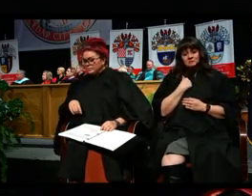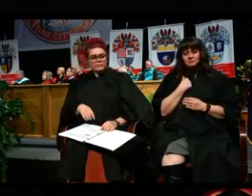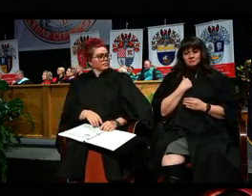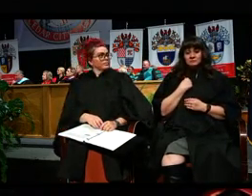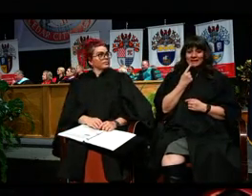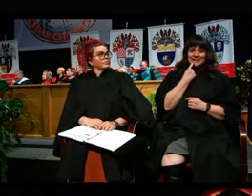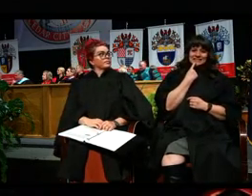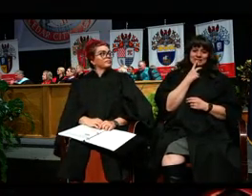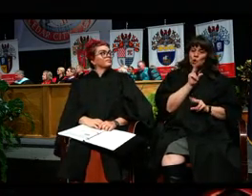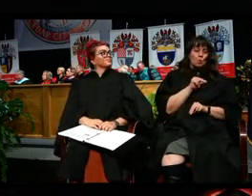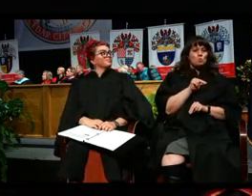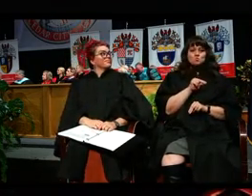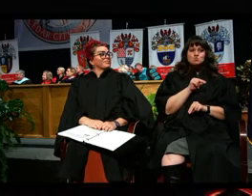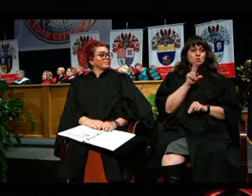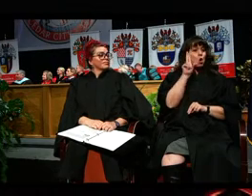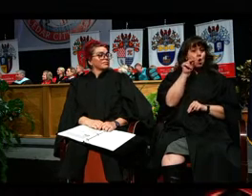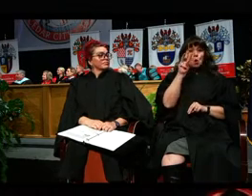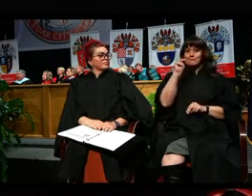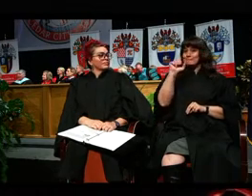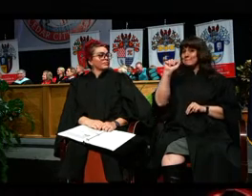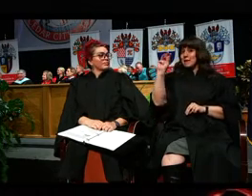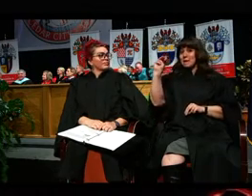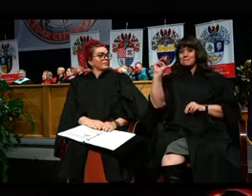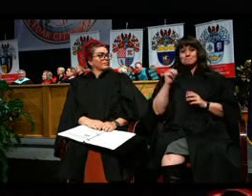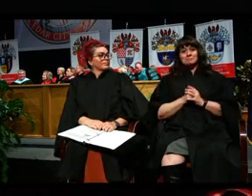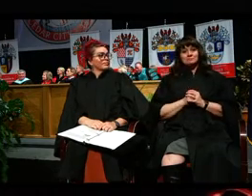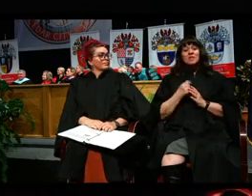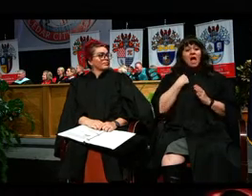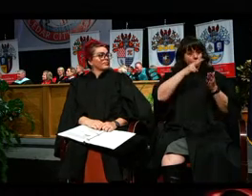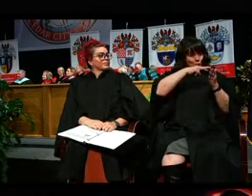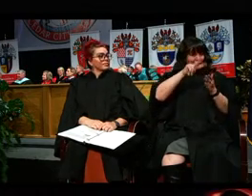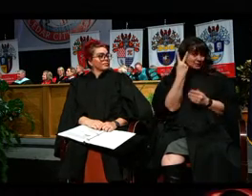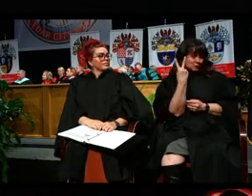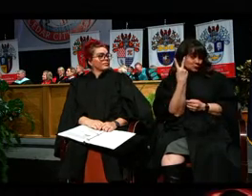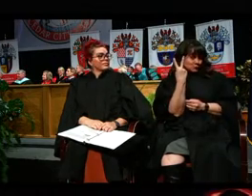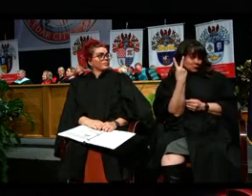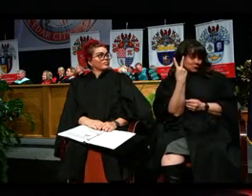And I said, "No, ma'am. I'll read you two."